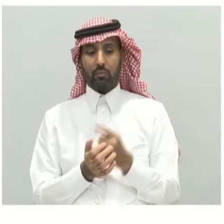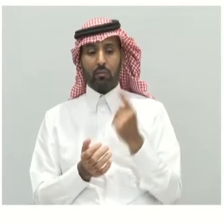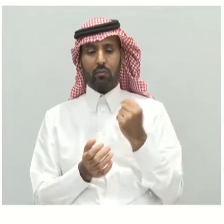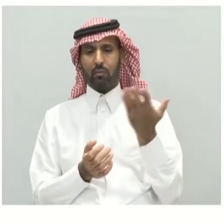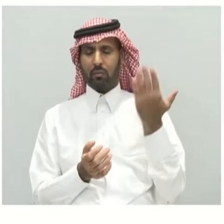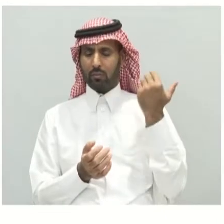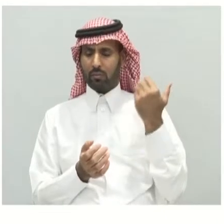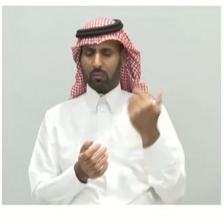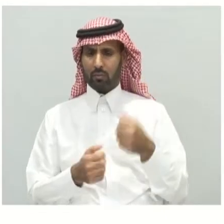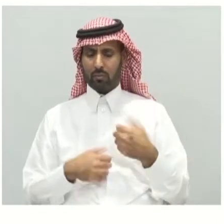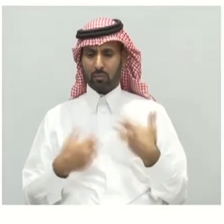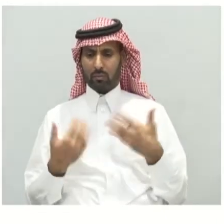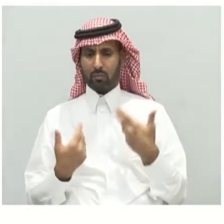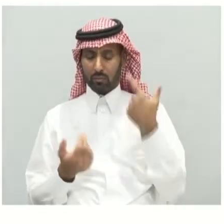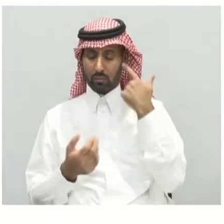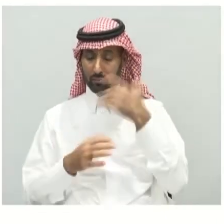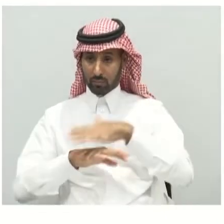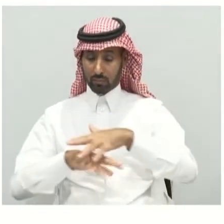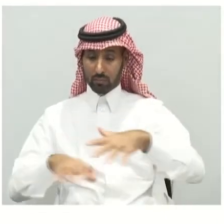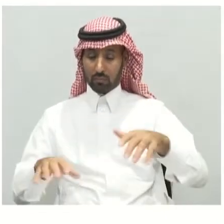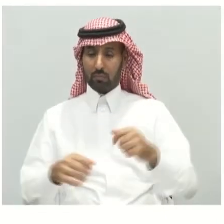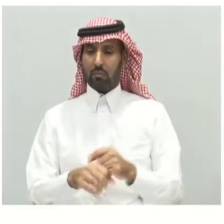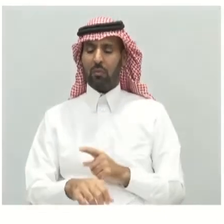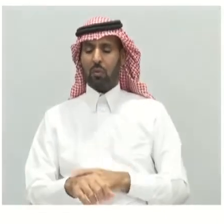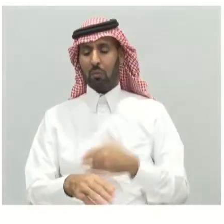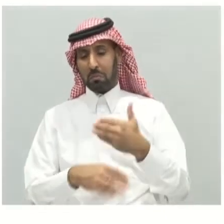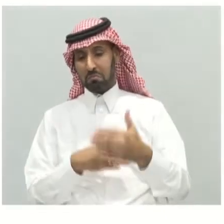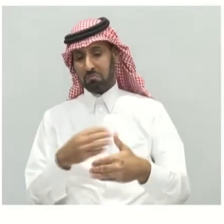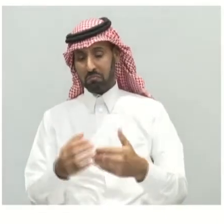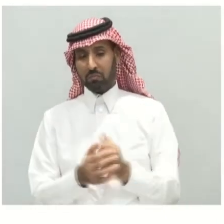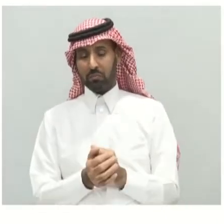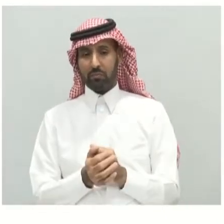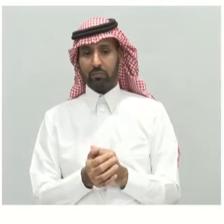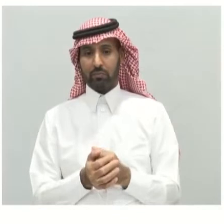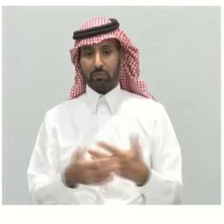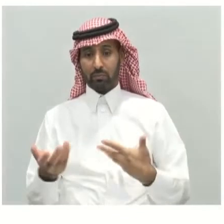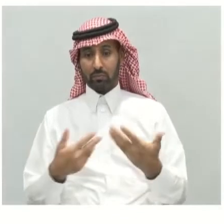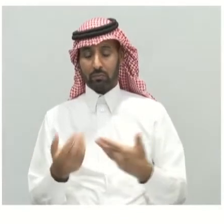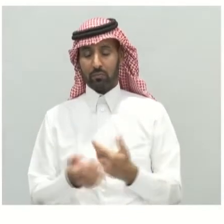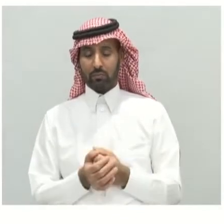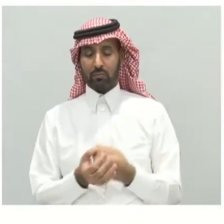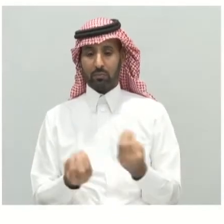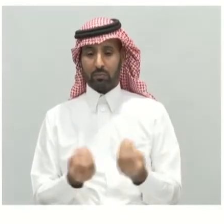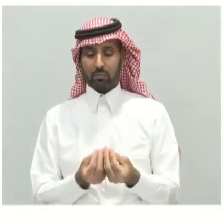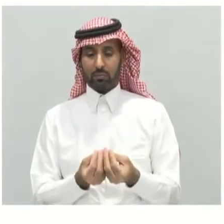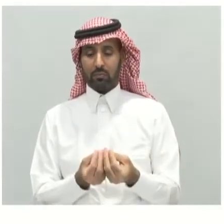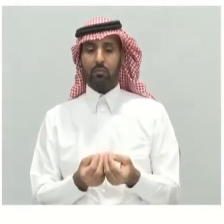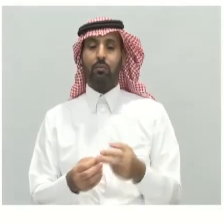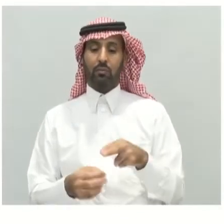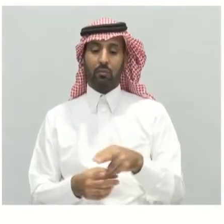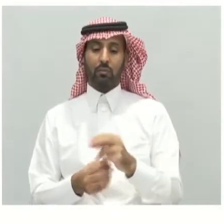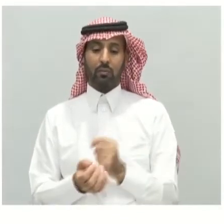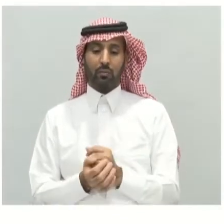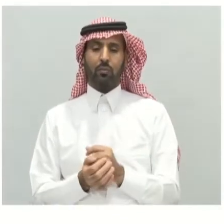to play in the playground for hours with my siblings. There were a lot